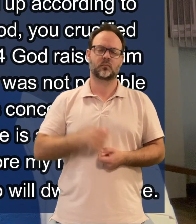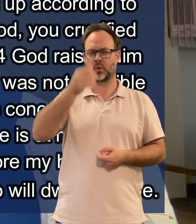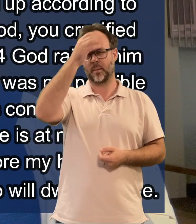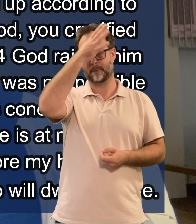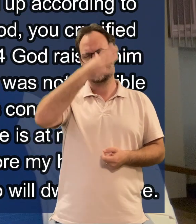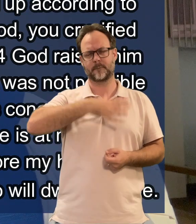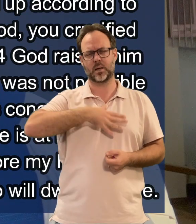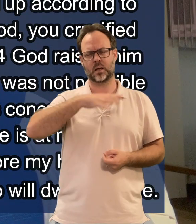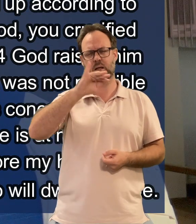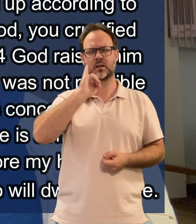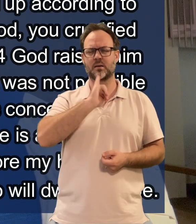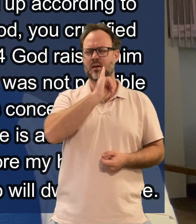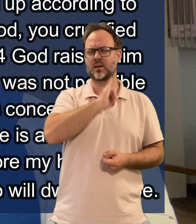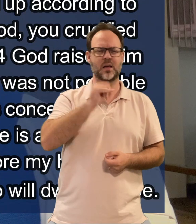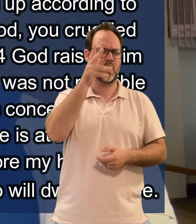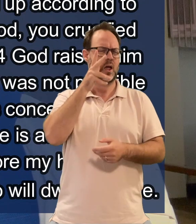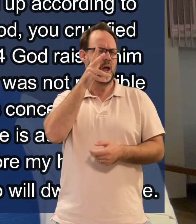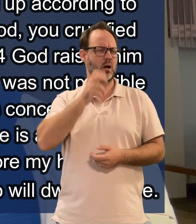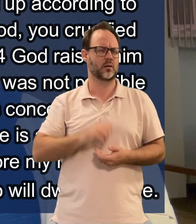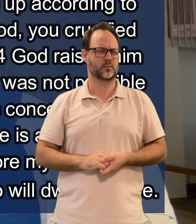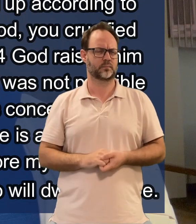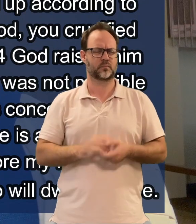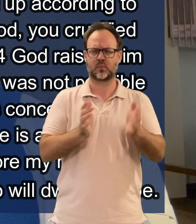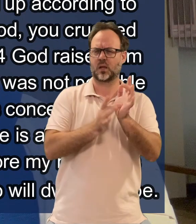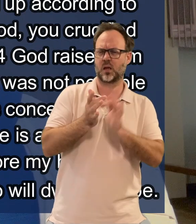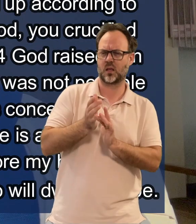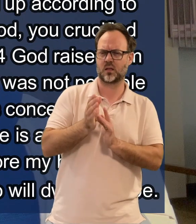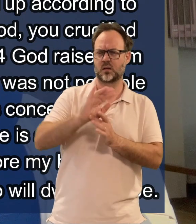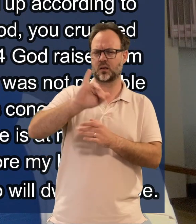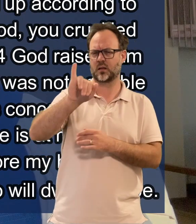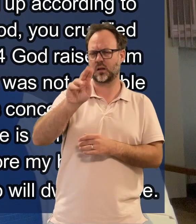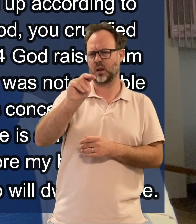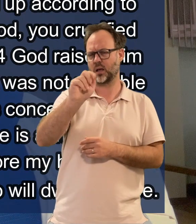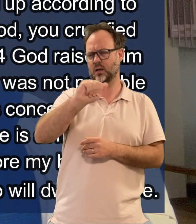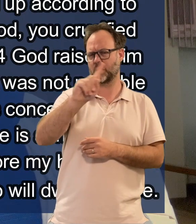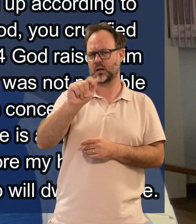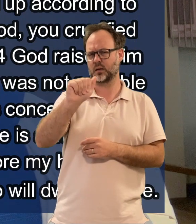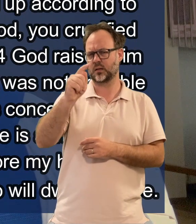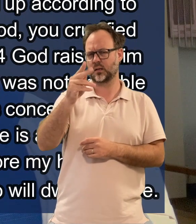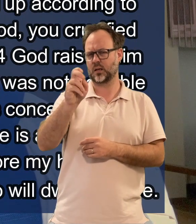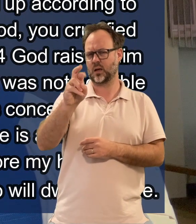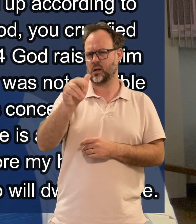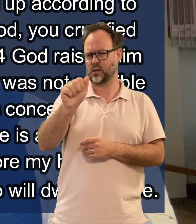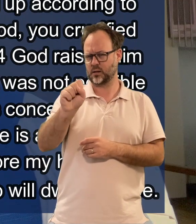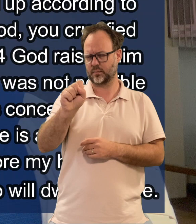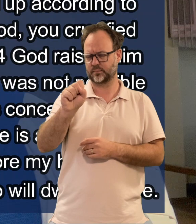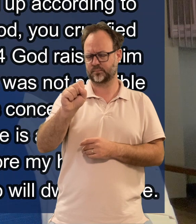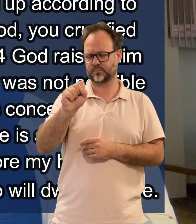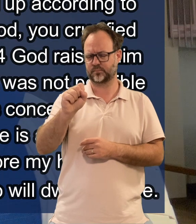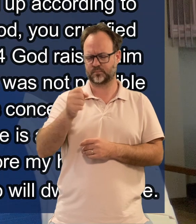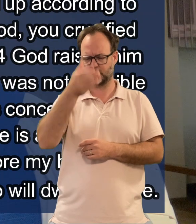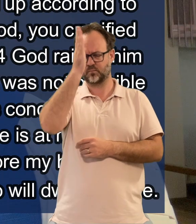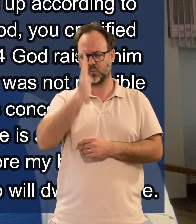Men of Israel, hear these words. Jesus of Nazareth, a man attested to you by God with